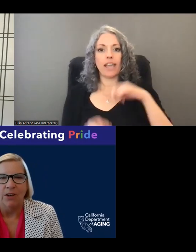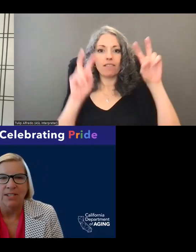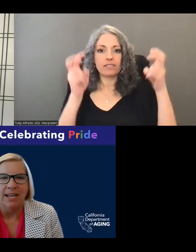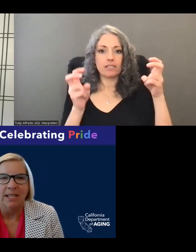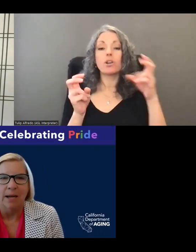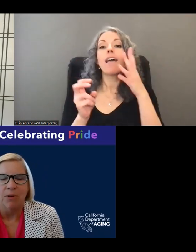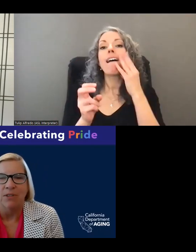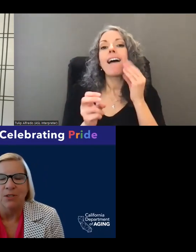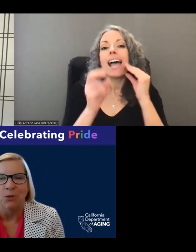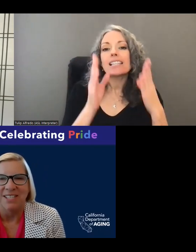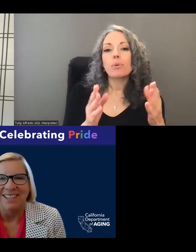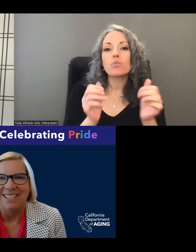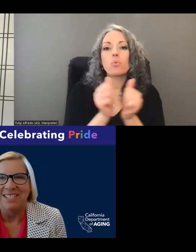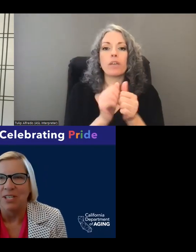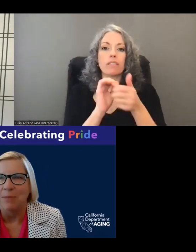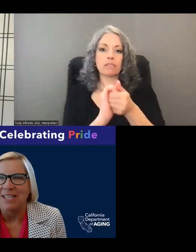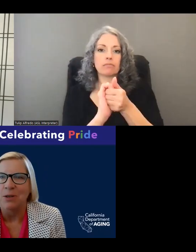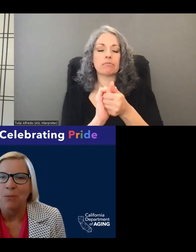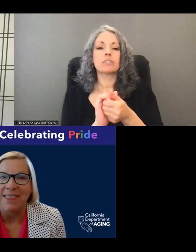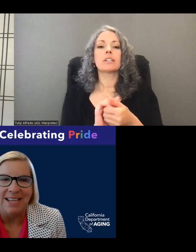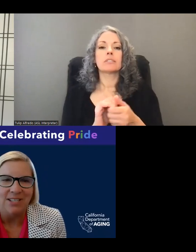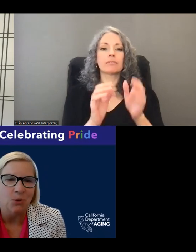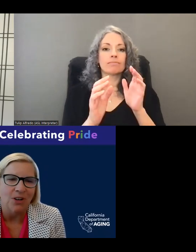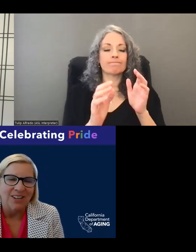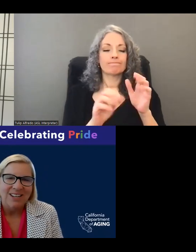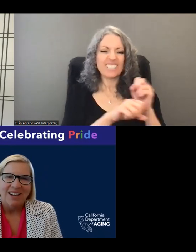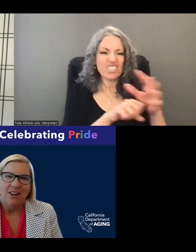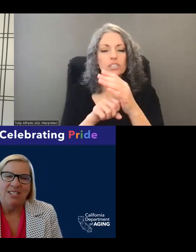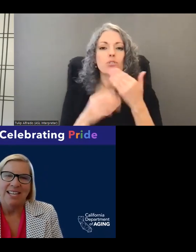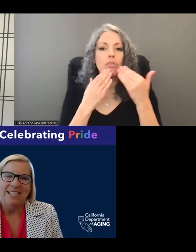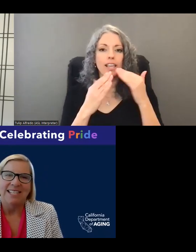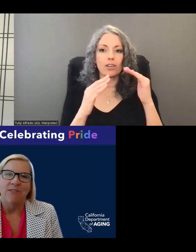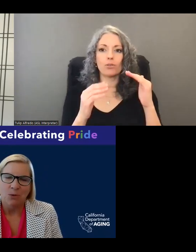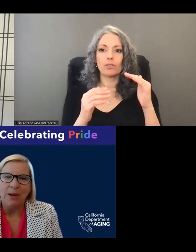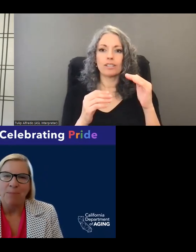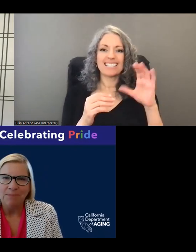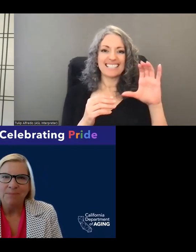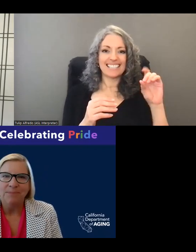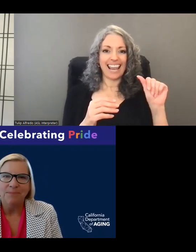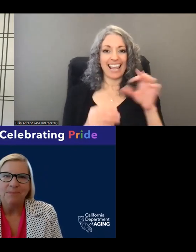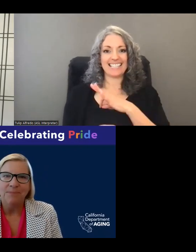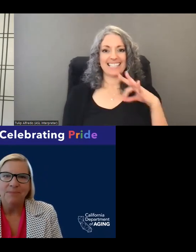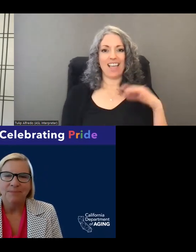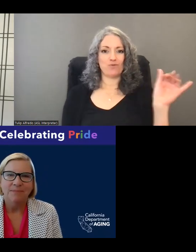working alongside collaborative consulting and the steering committee. So my thanks to our CDA staff as well.